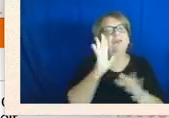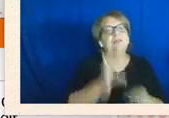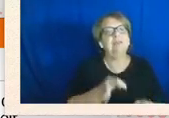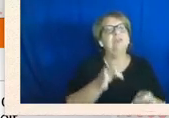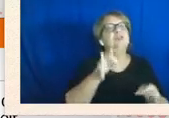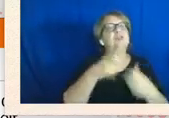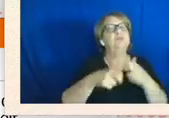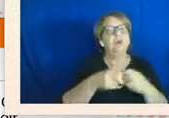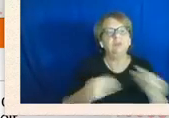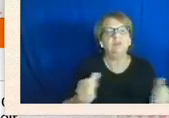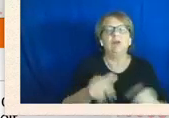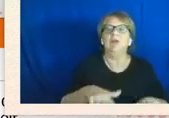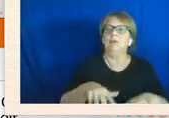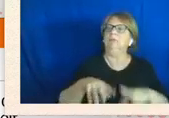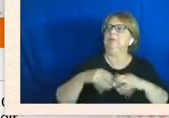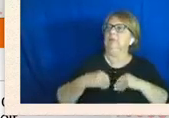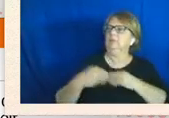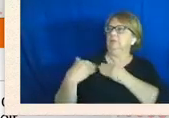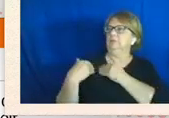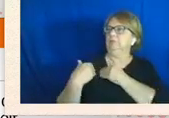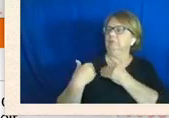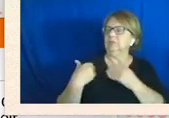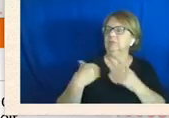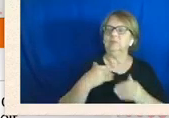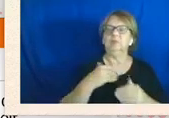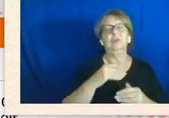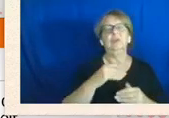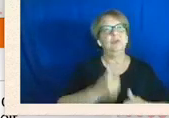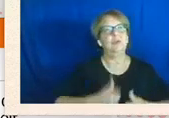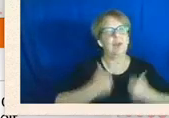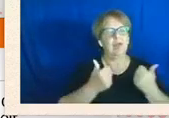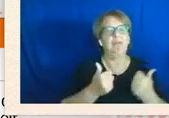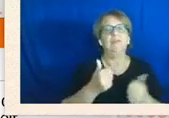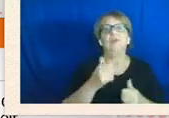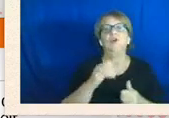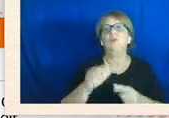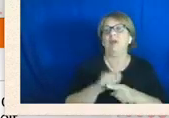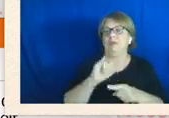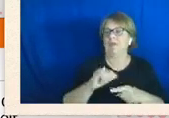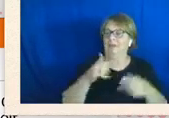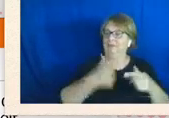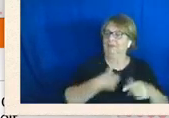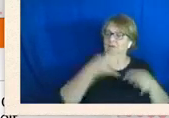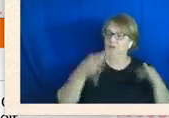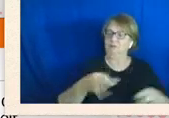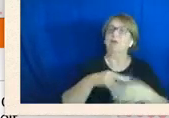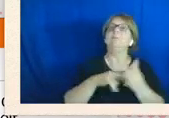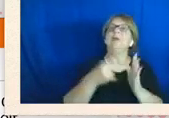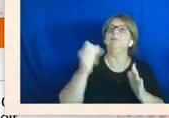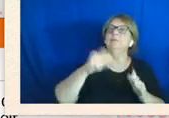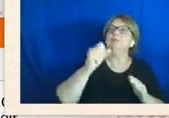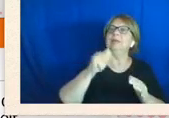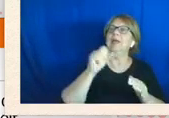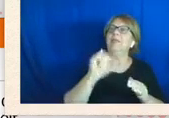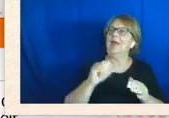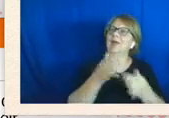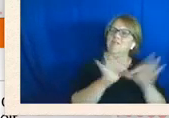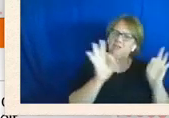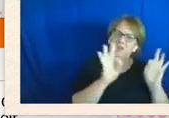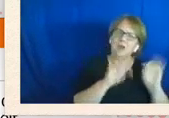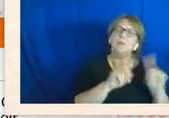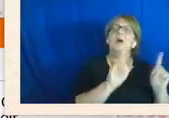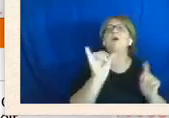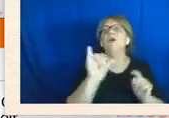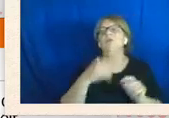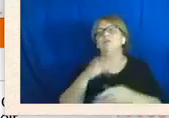responsibility of your own life. So we practice a self-determination, meaning that, hey, yes, you have that freedom, but you're also going to have consequences of